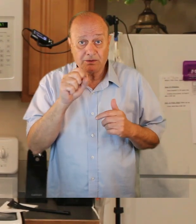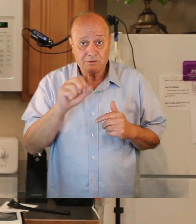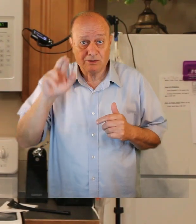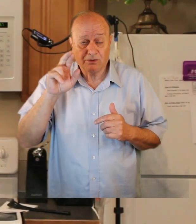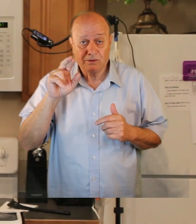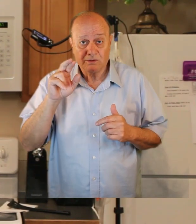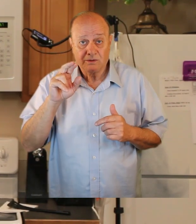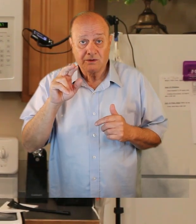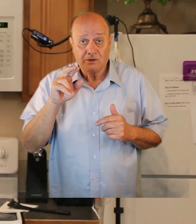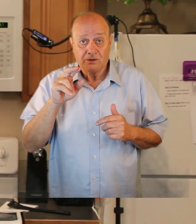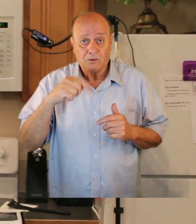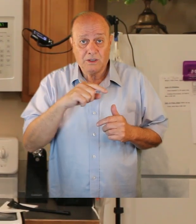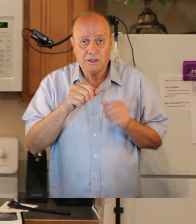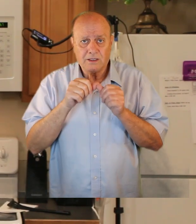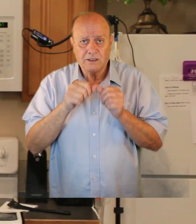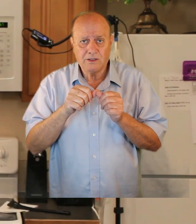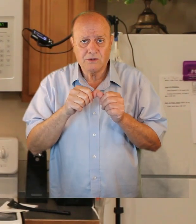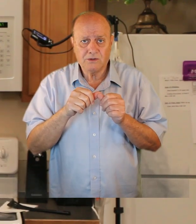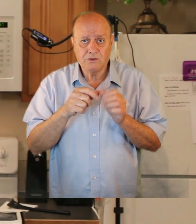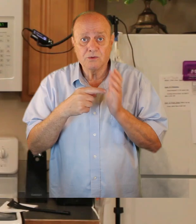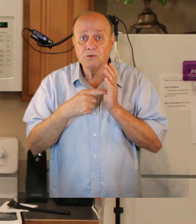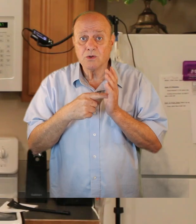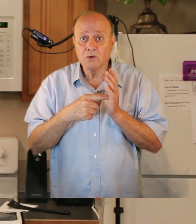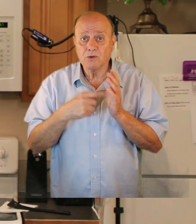Designers, where we are continuing to bring you